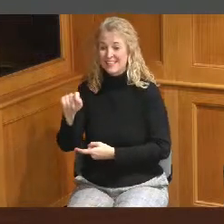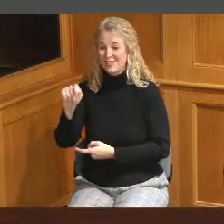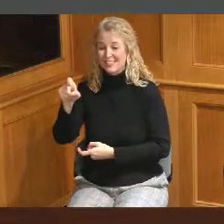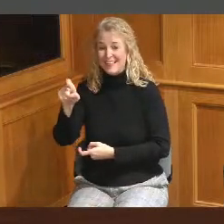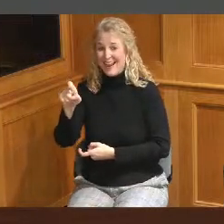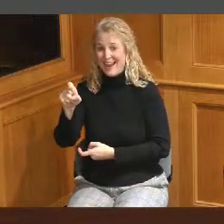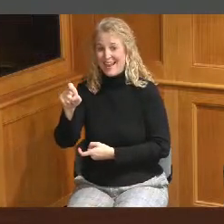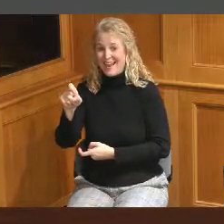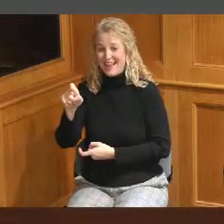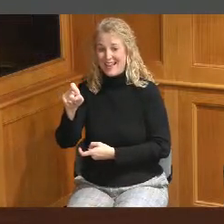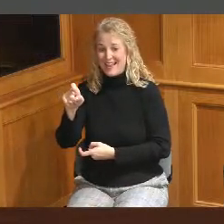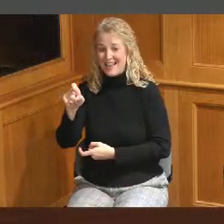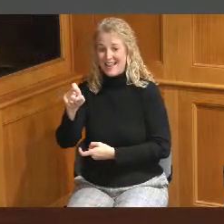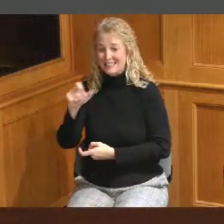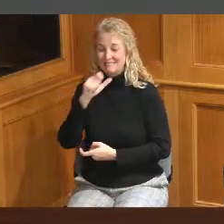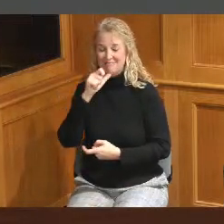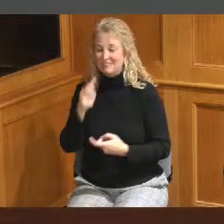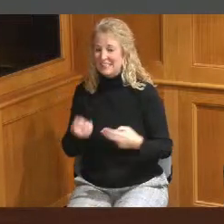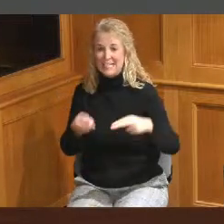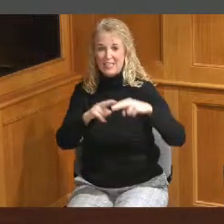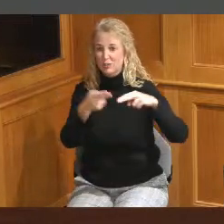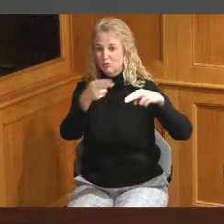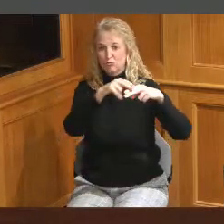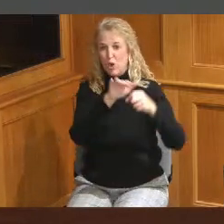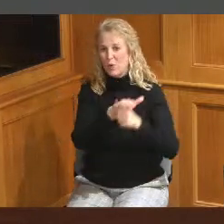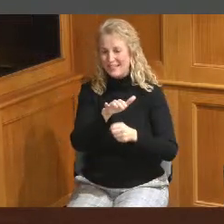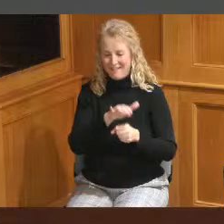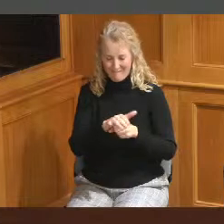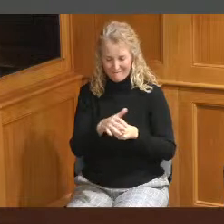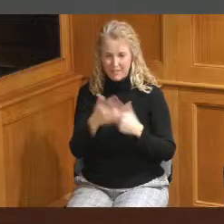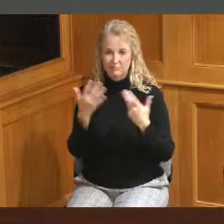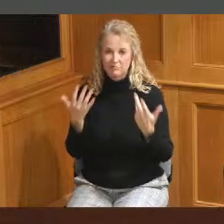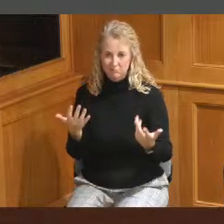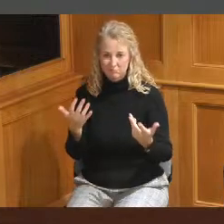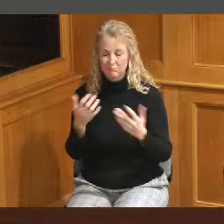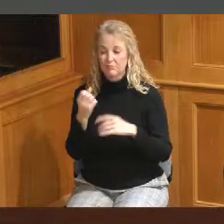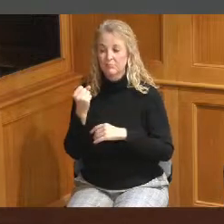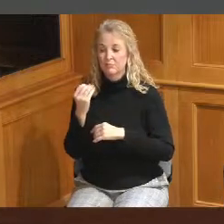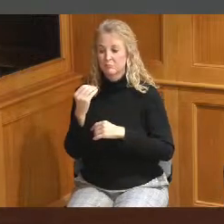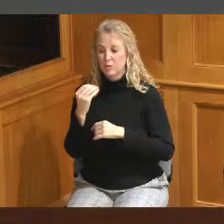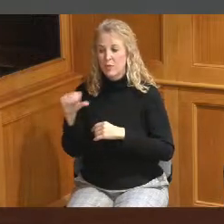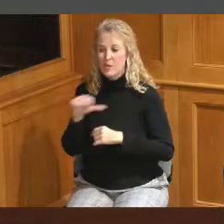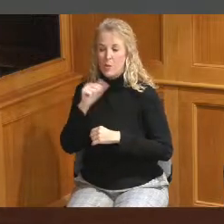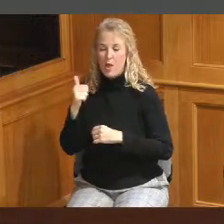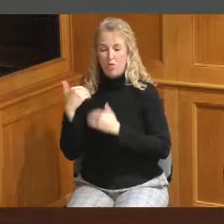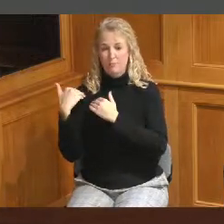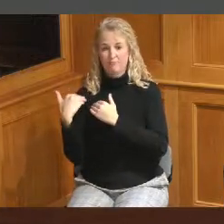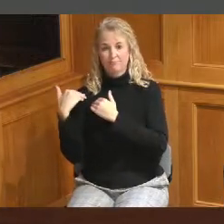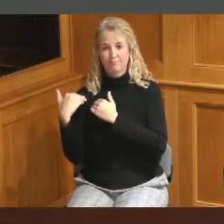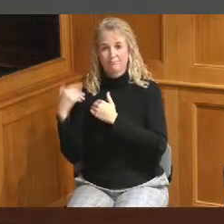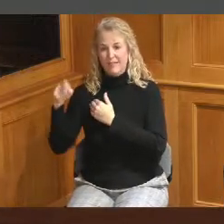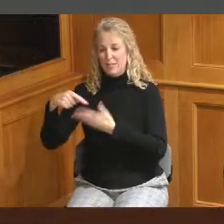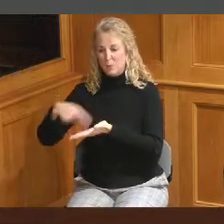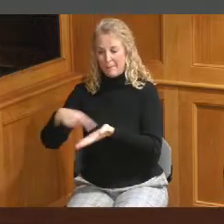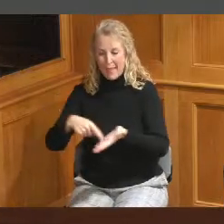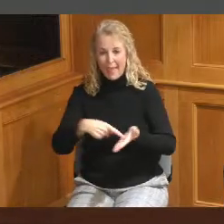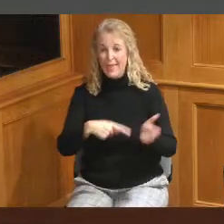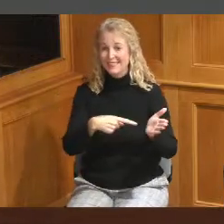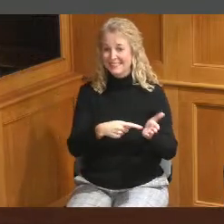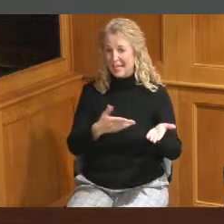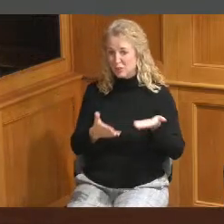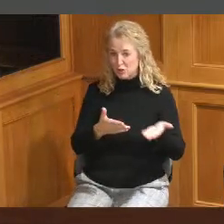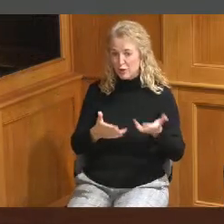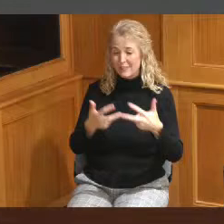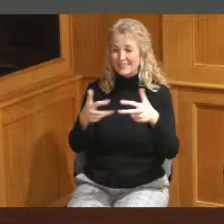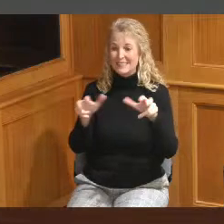longer supported a full 30% PTR, given the other legal obligations of the fund, debt service,